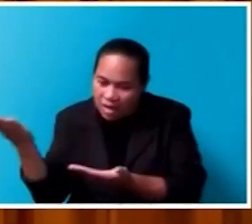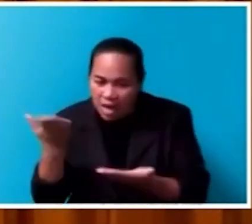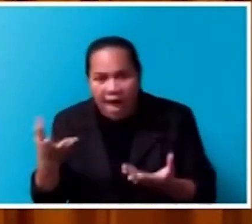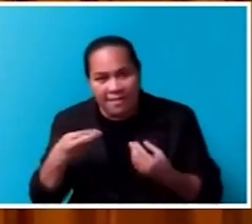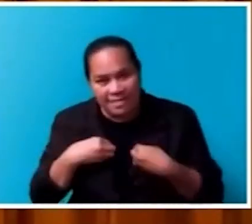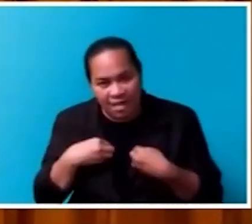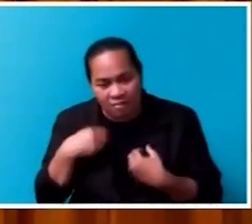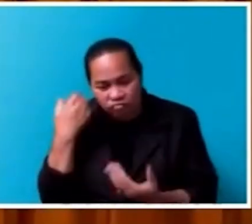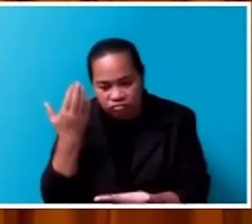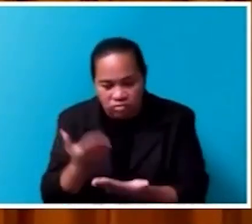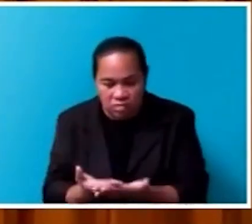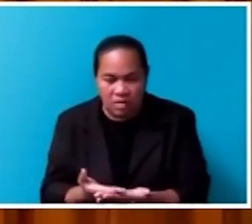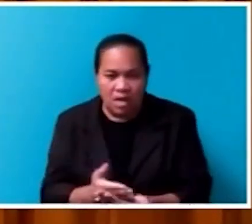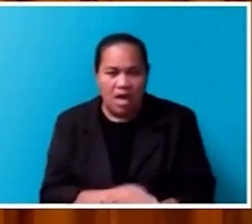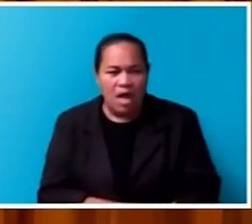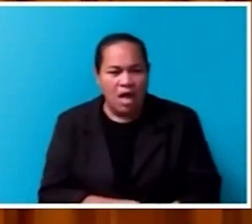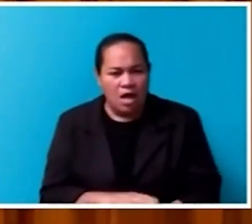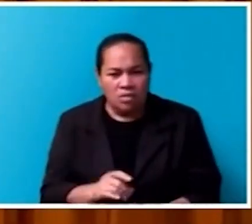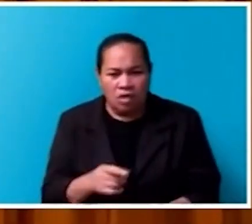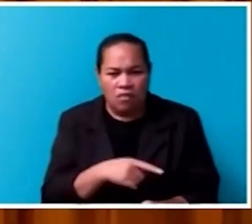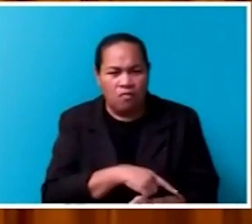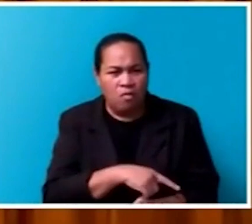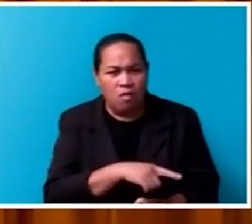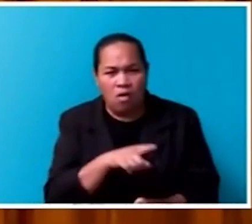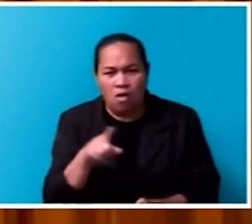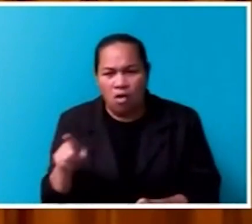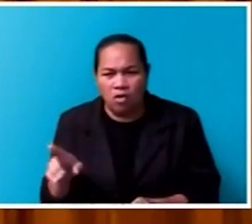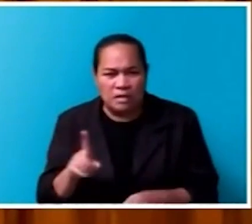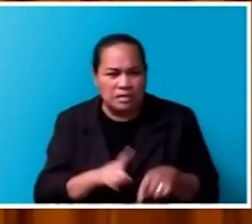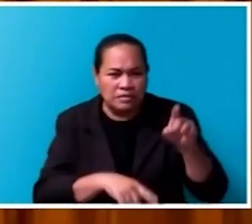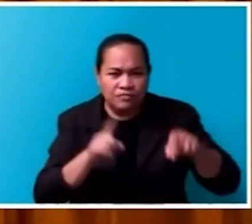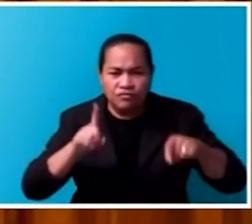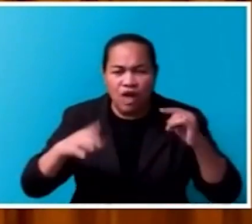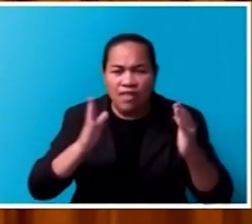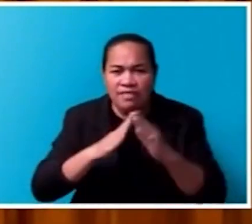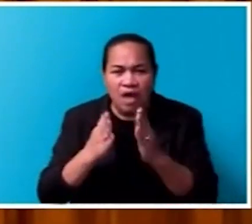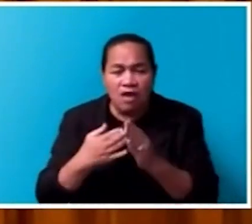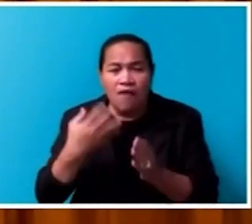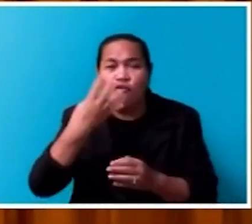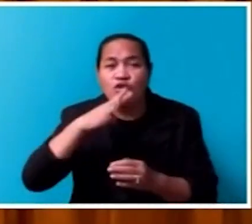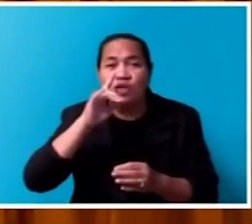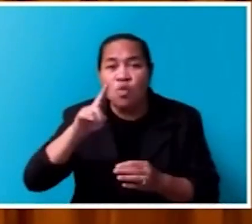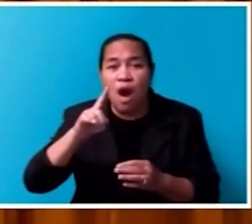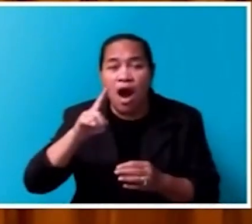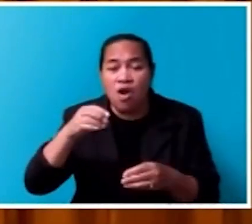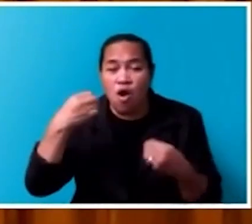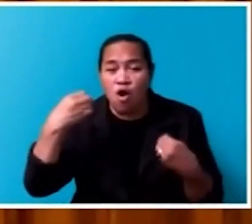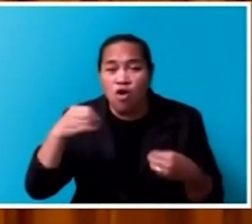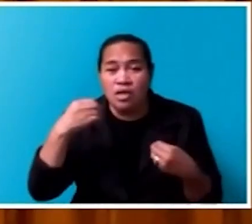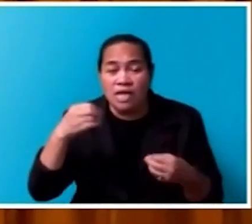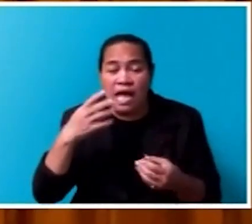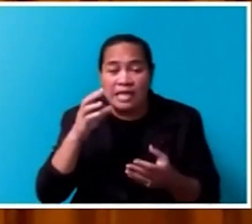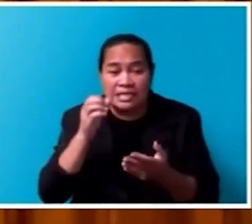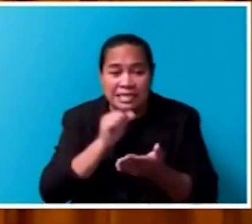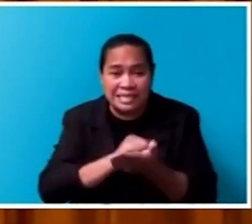So, for all municipal councils, out of the 41 audited financial